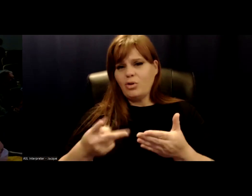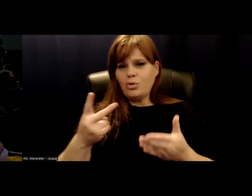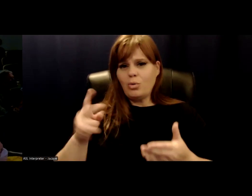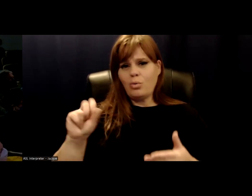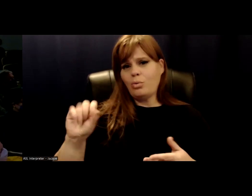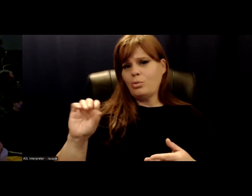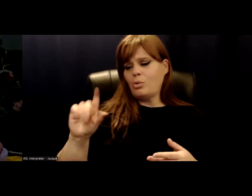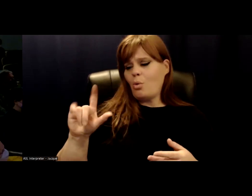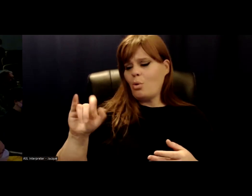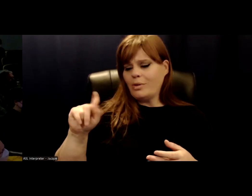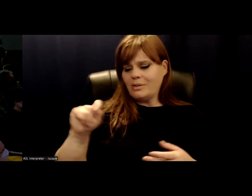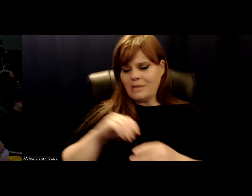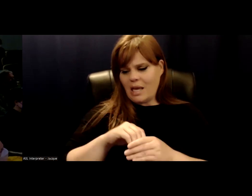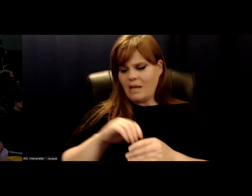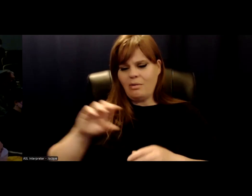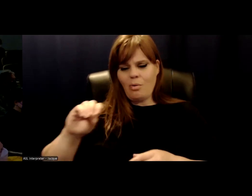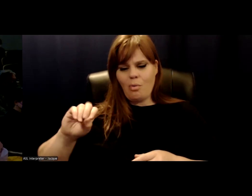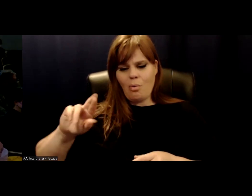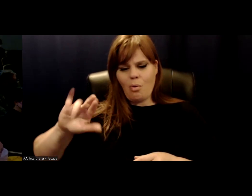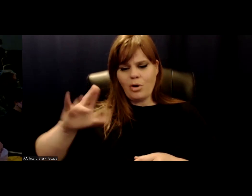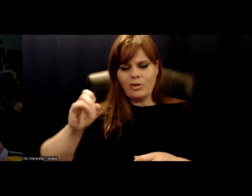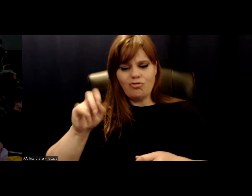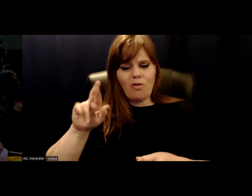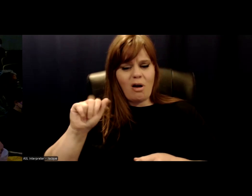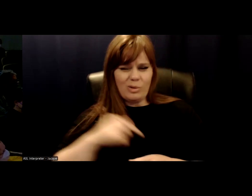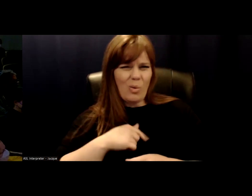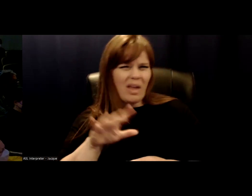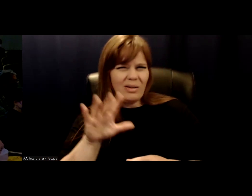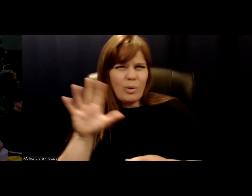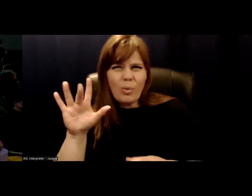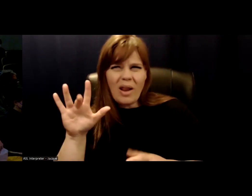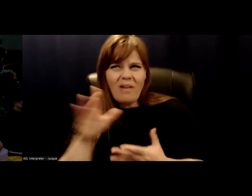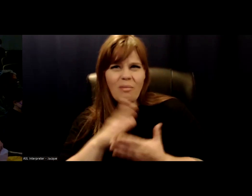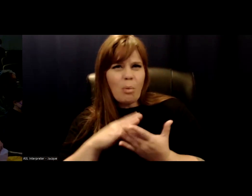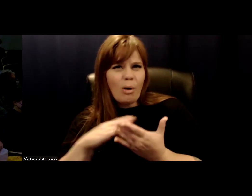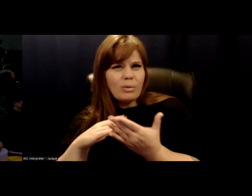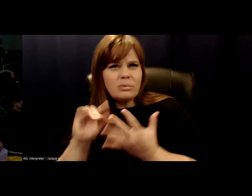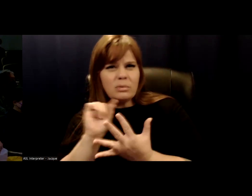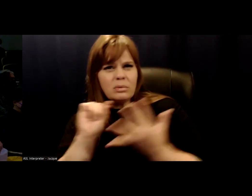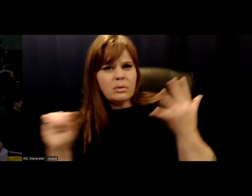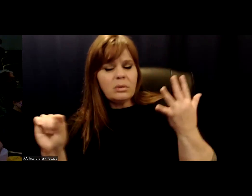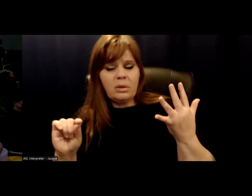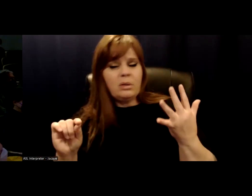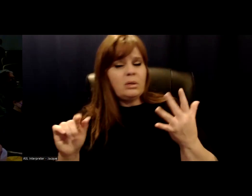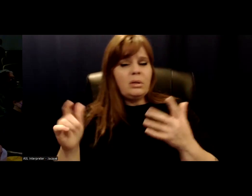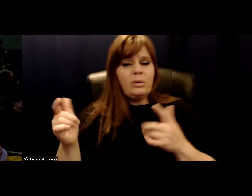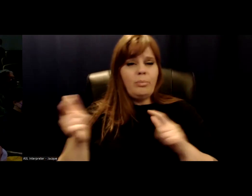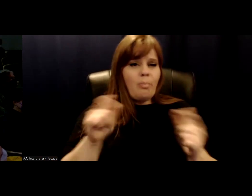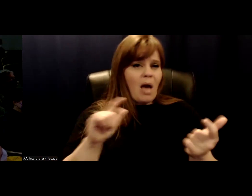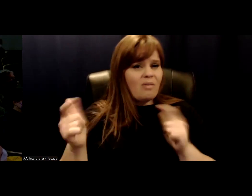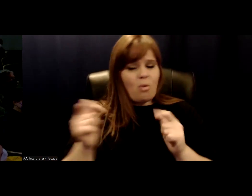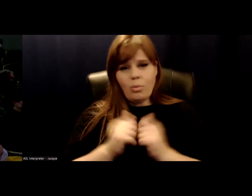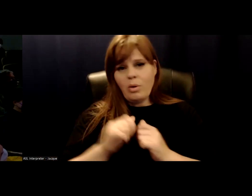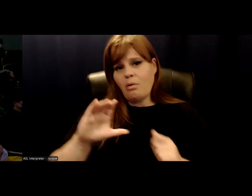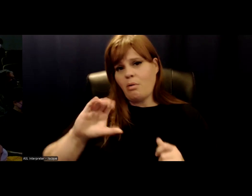something like 20, 25 parts. It was in the back and forth with the copyist phase where I was